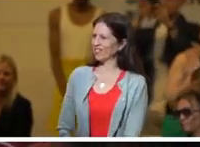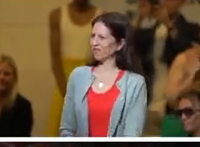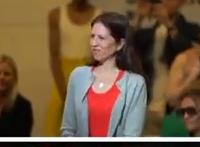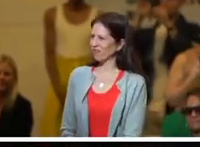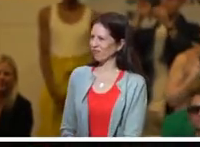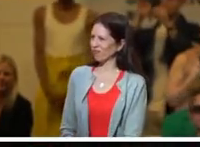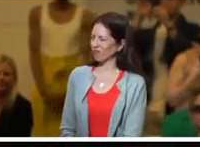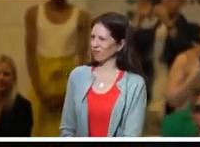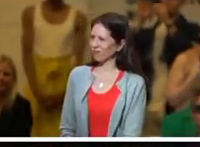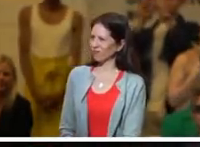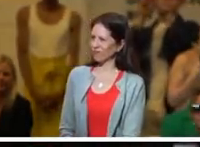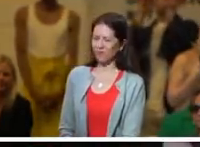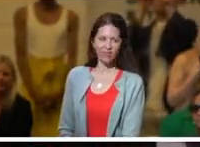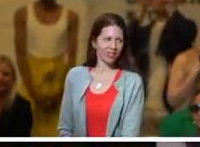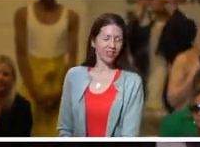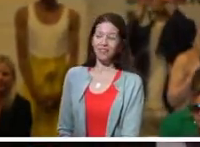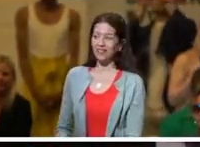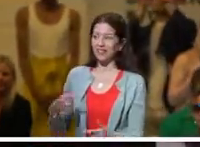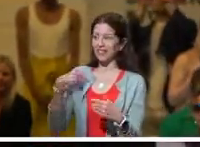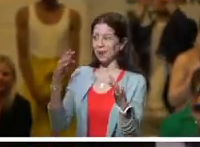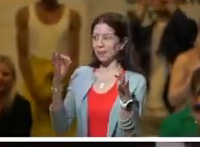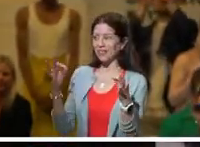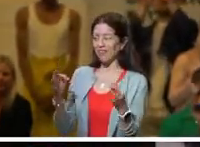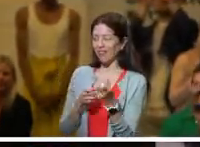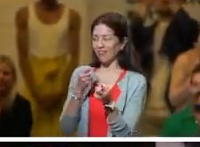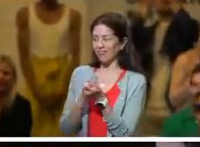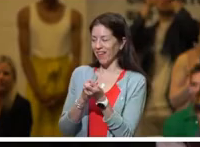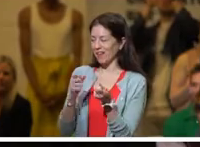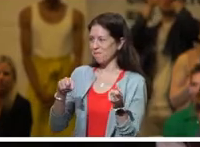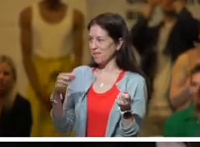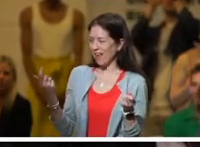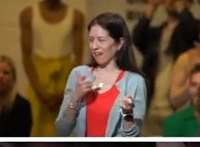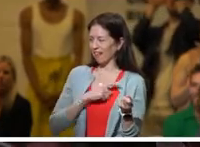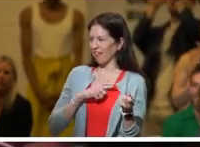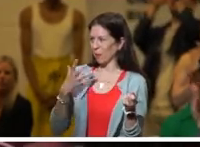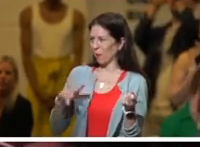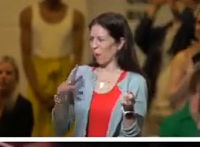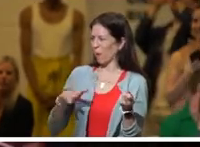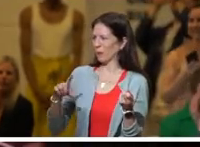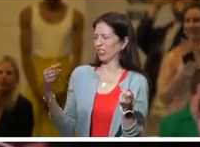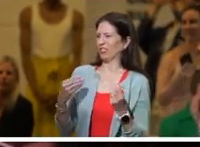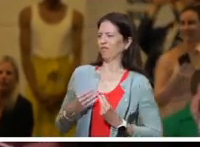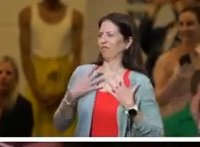And I'm definitely a fan of black and white and clothes. It just does, it's so rich to me. I just love it.